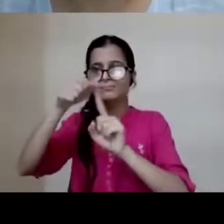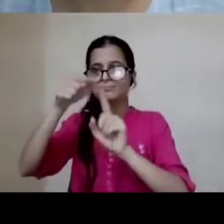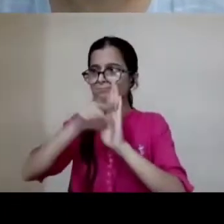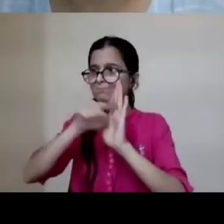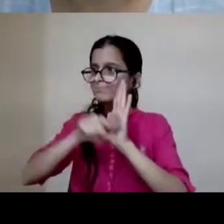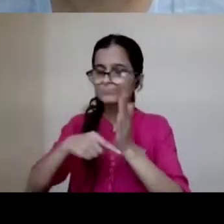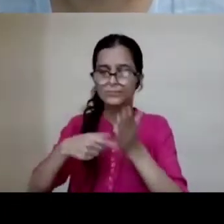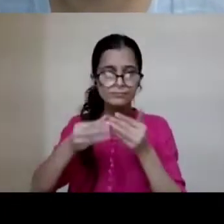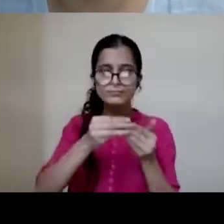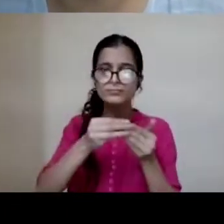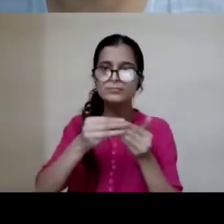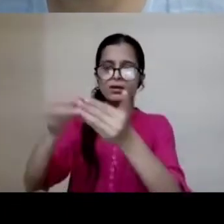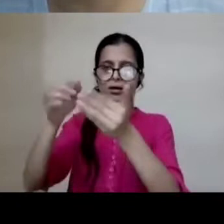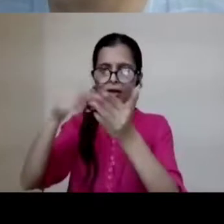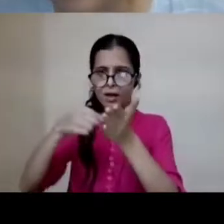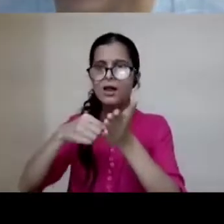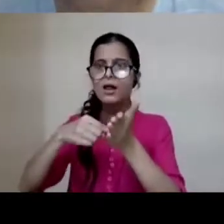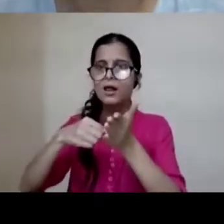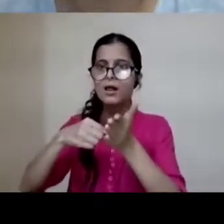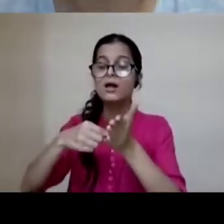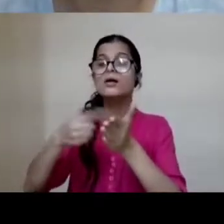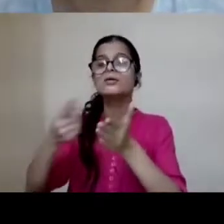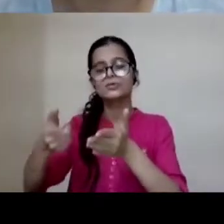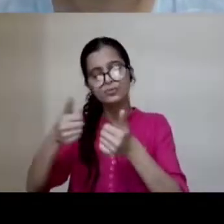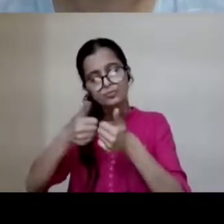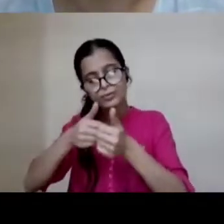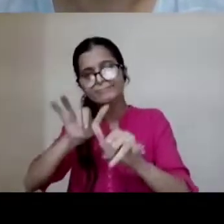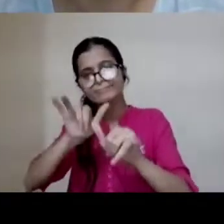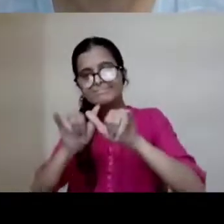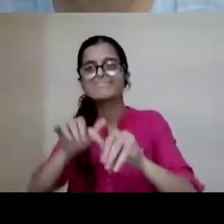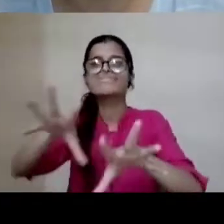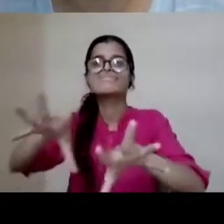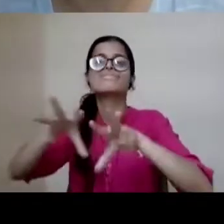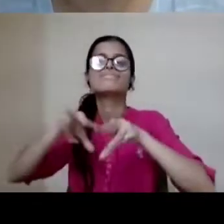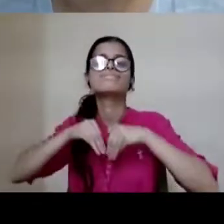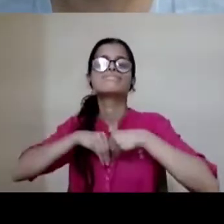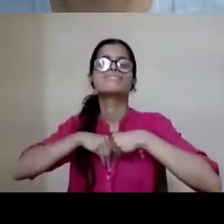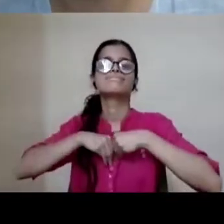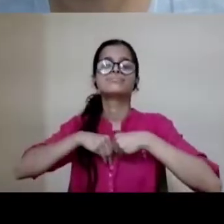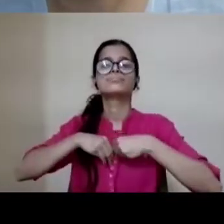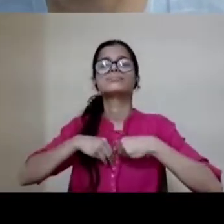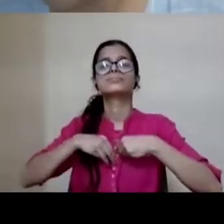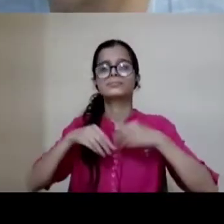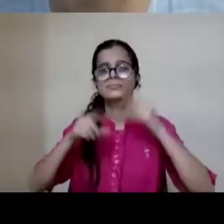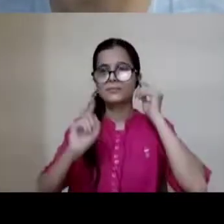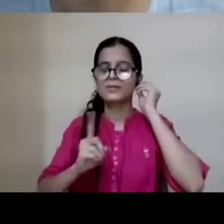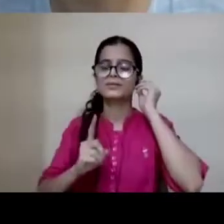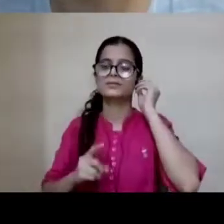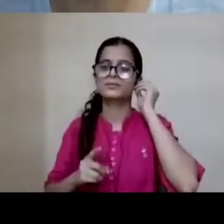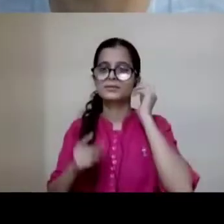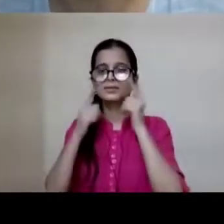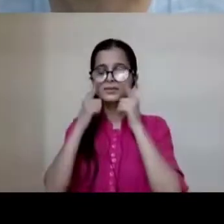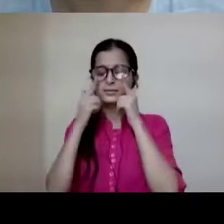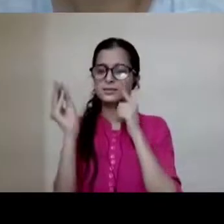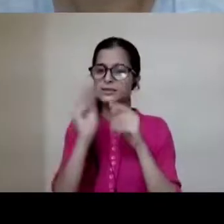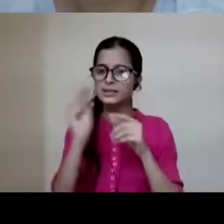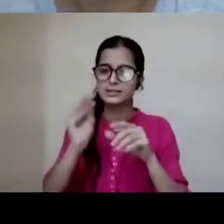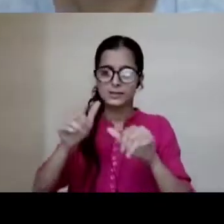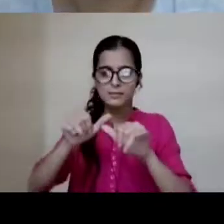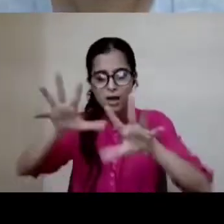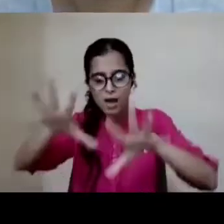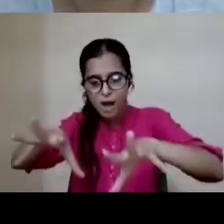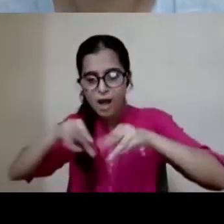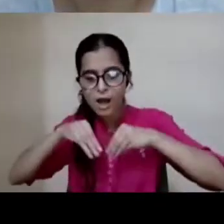then you will be reasonably accommodated. Now, the very fact that you're saying reasonably accommodated and the